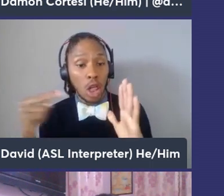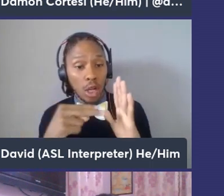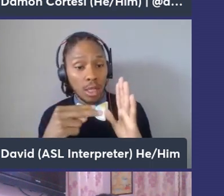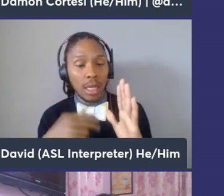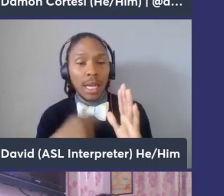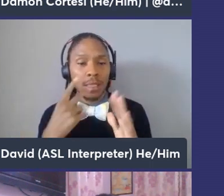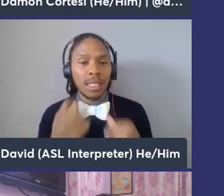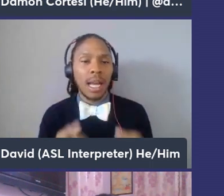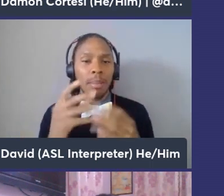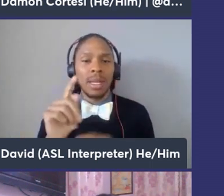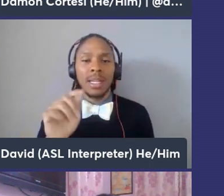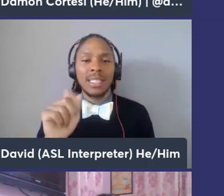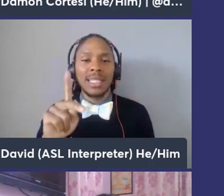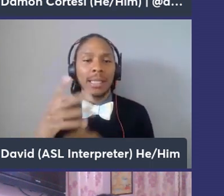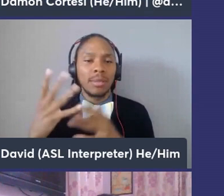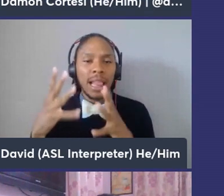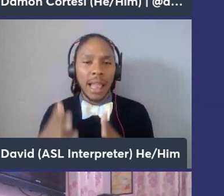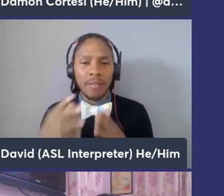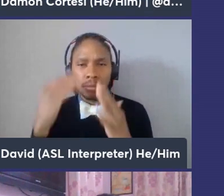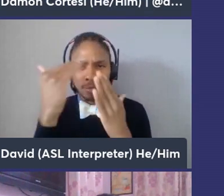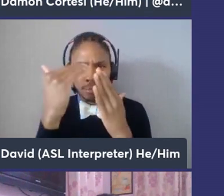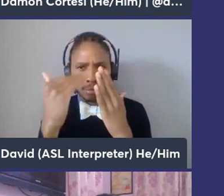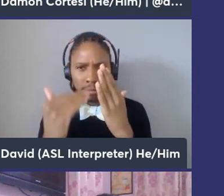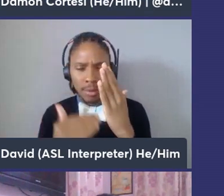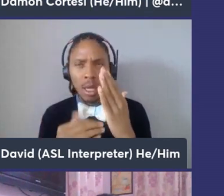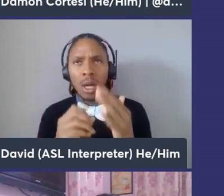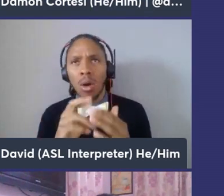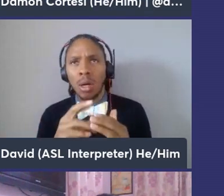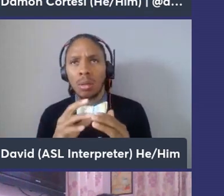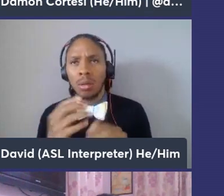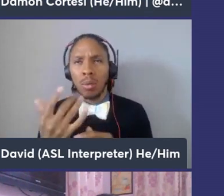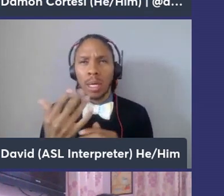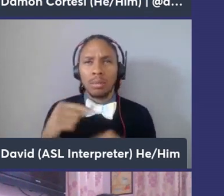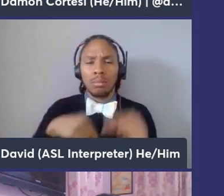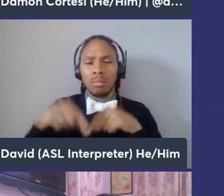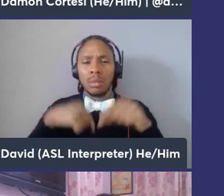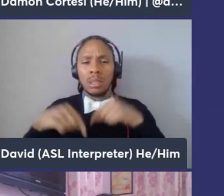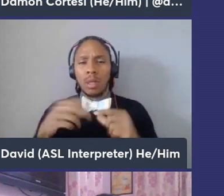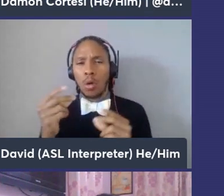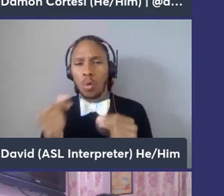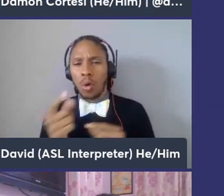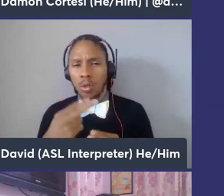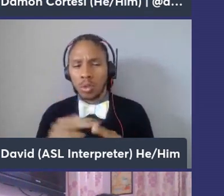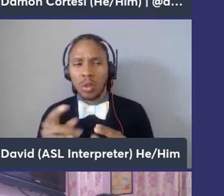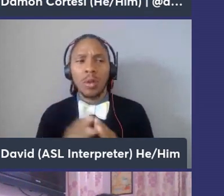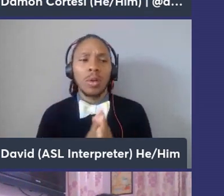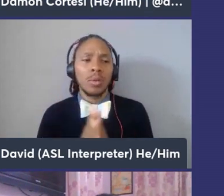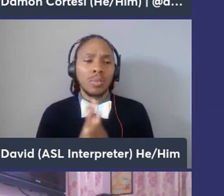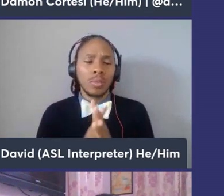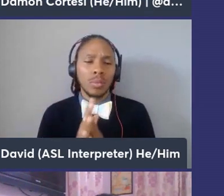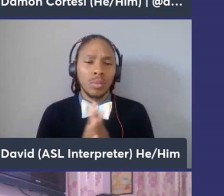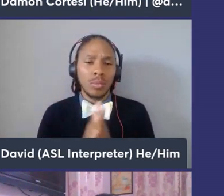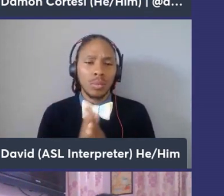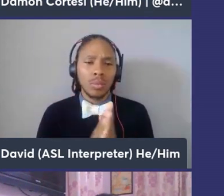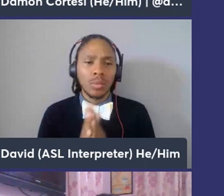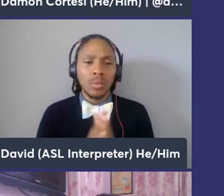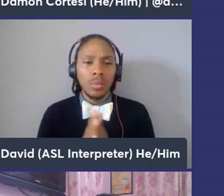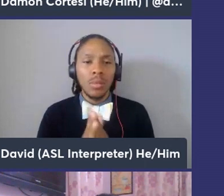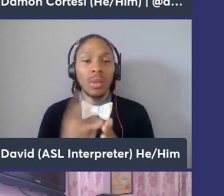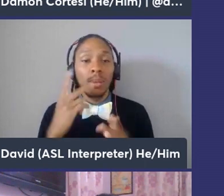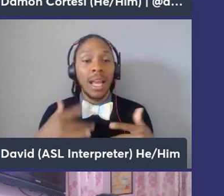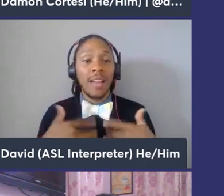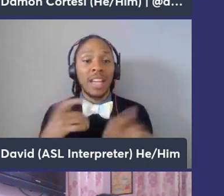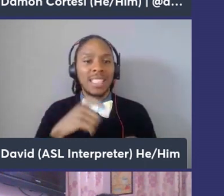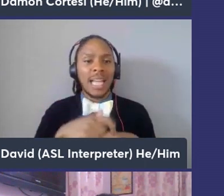can see how many tasks are left. And if I go, or actually, let me go back real quick. On this event